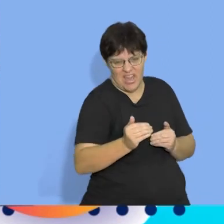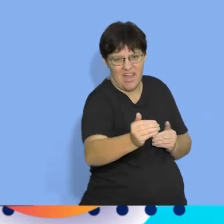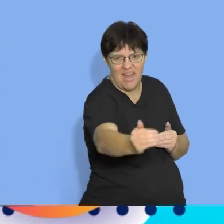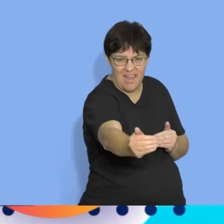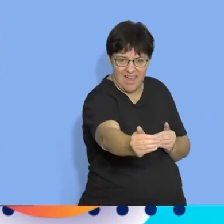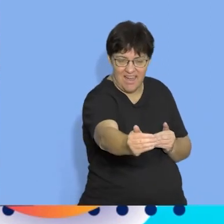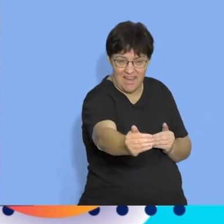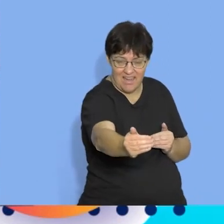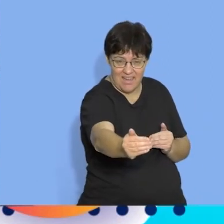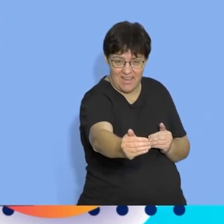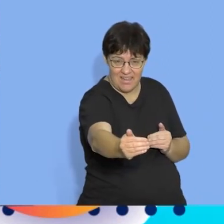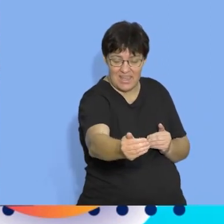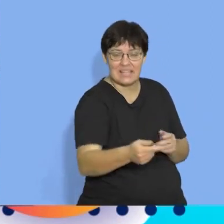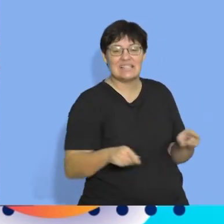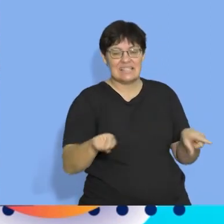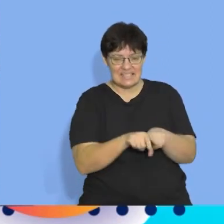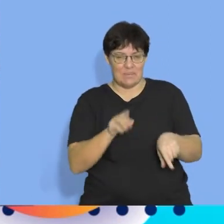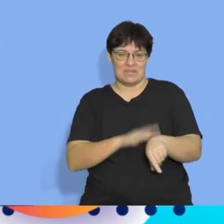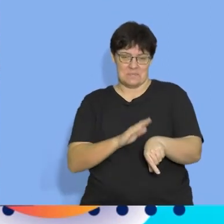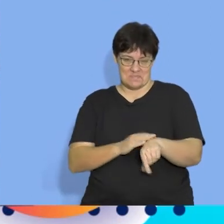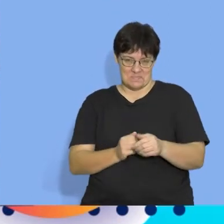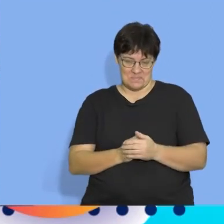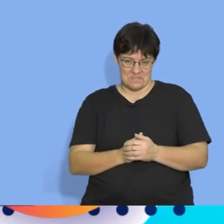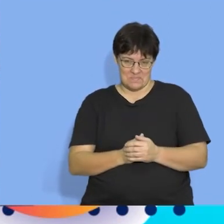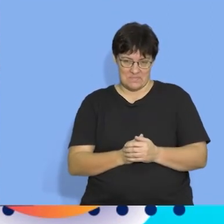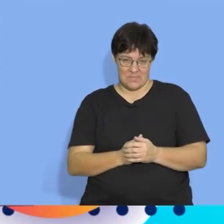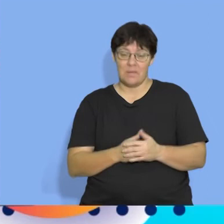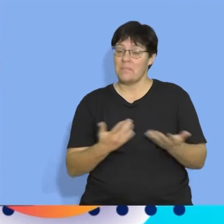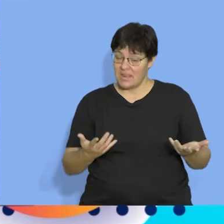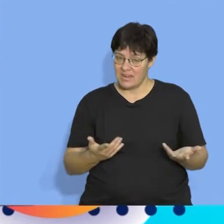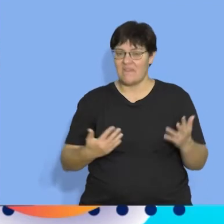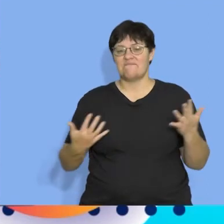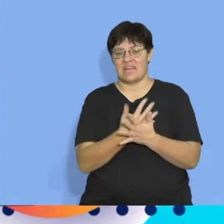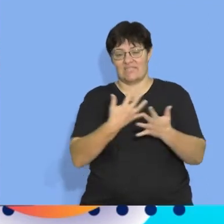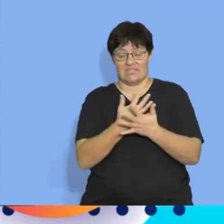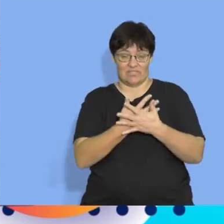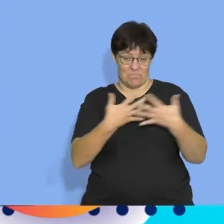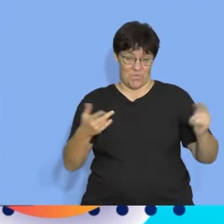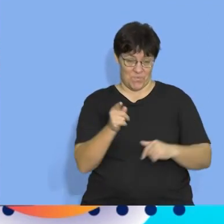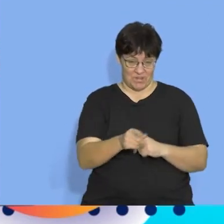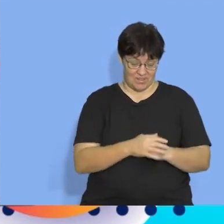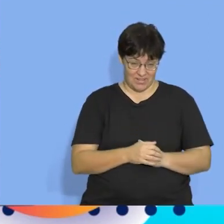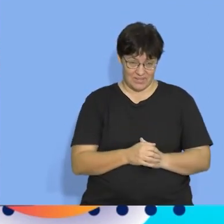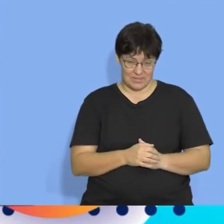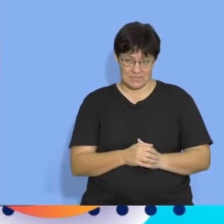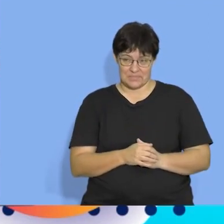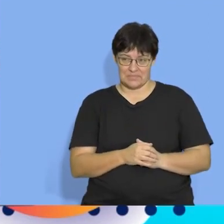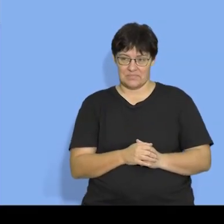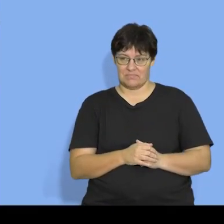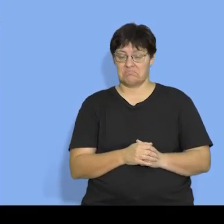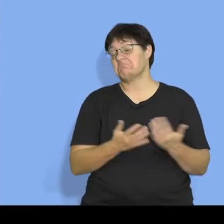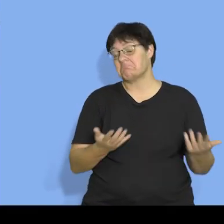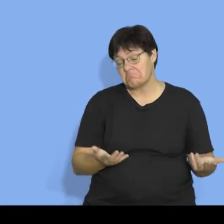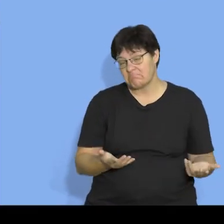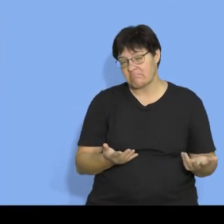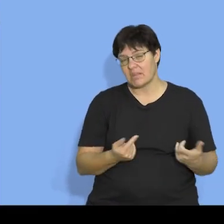of distance in the same time period. It's getting faster, okay? What if